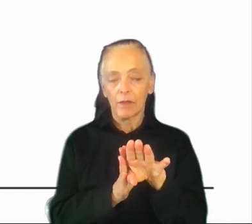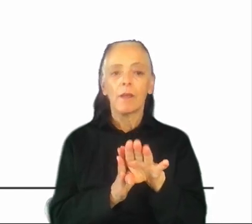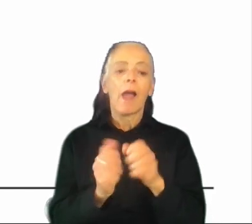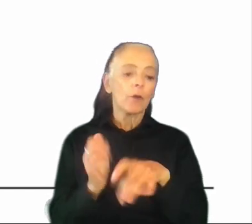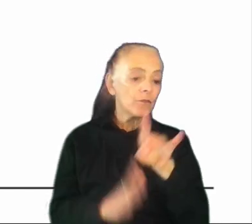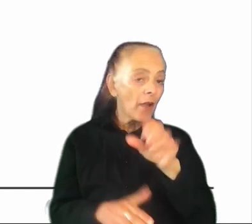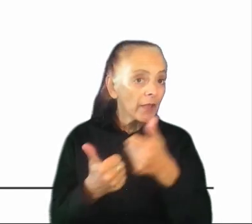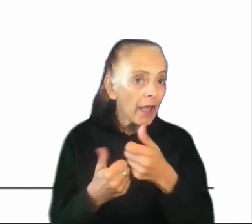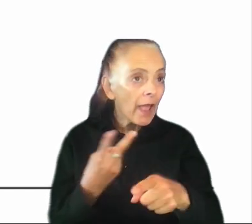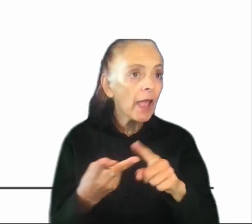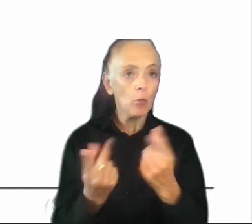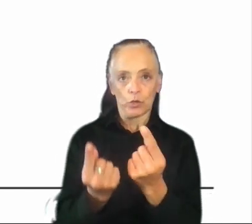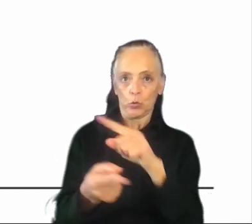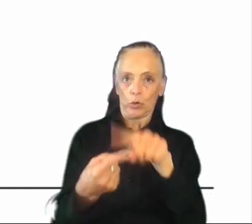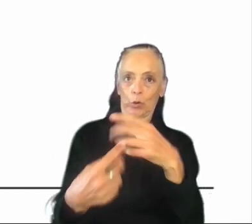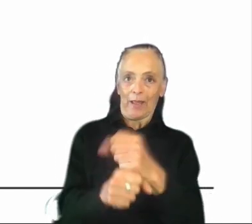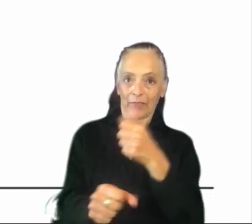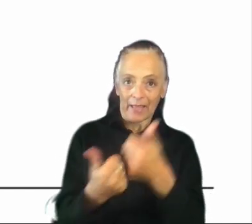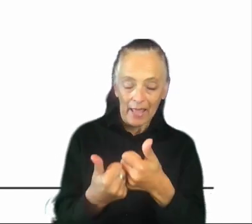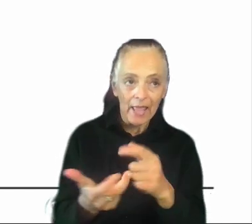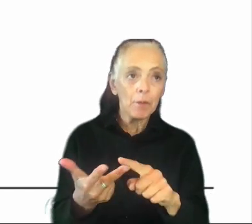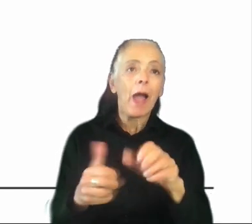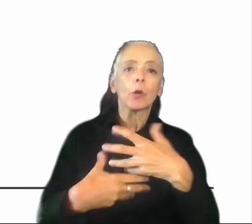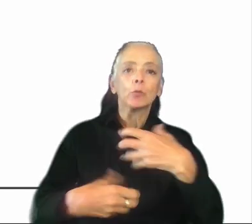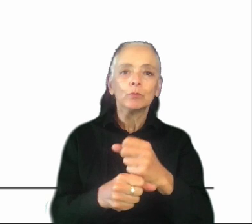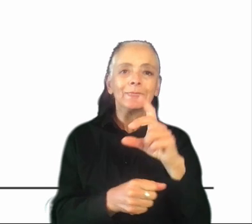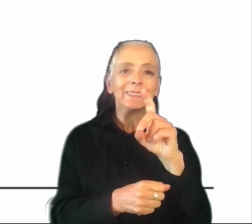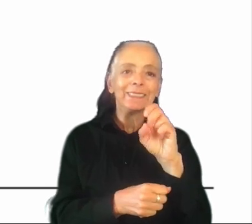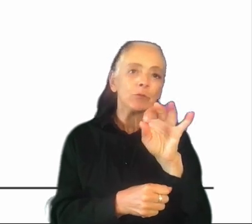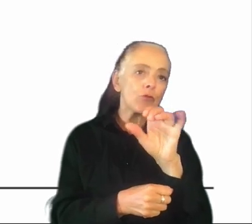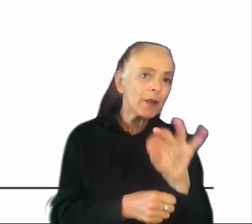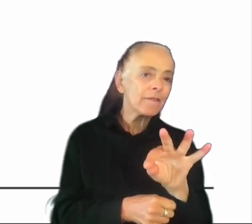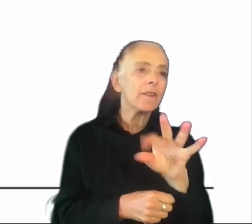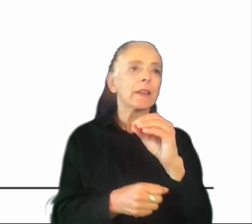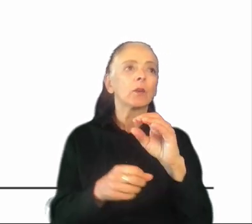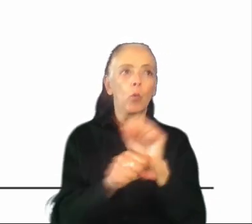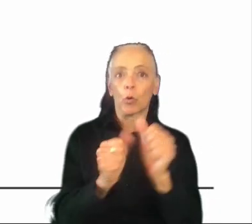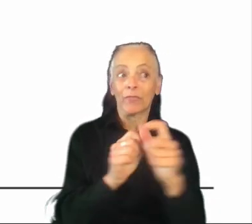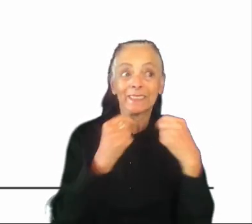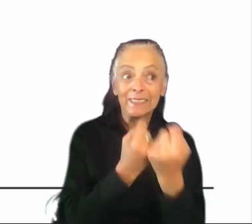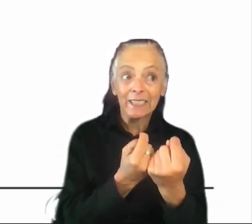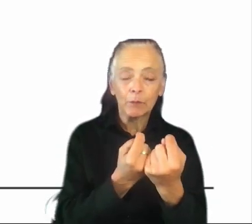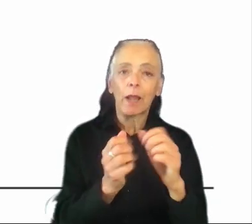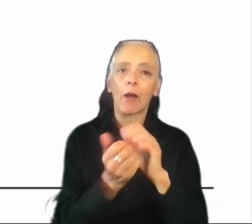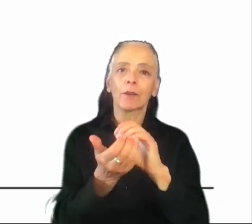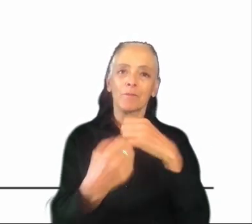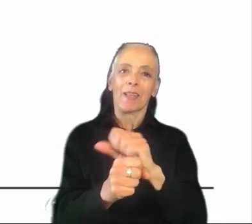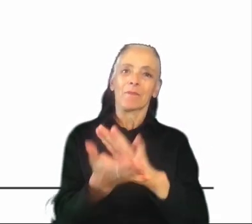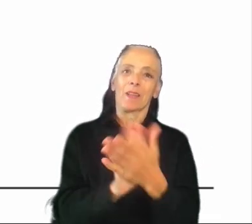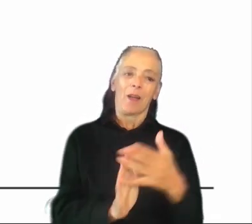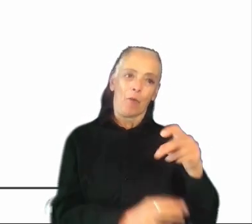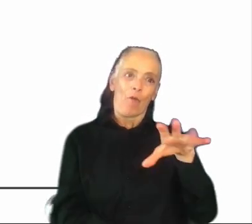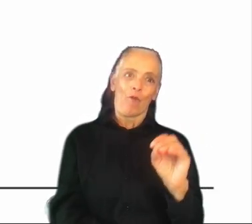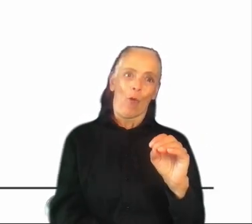game what to do when you get the game how to debrief that and how to work with the team and how to change that into a portfolio piece that you